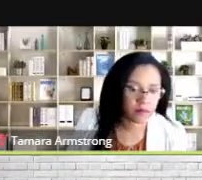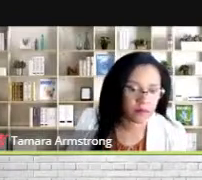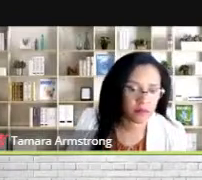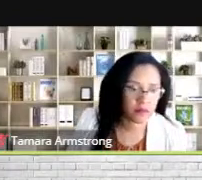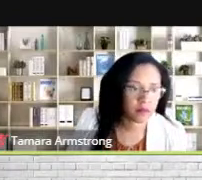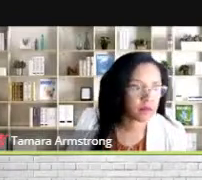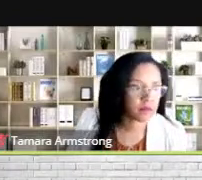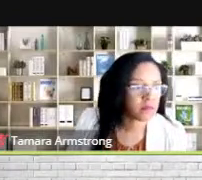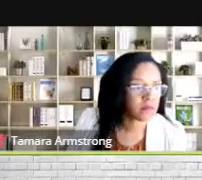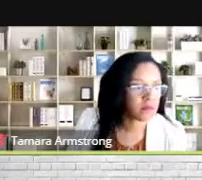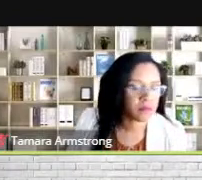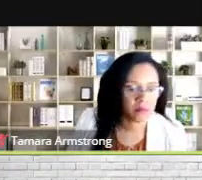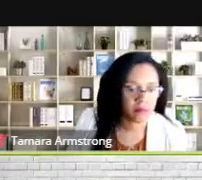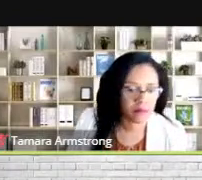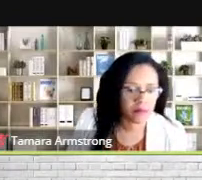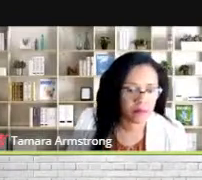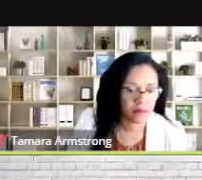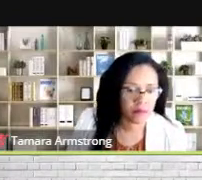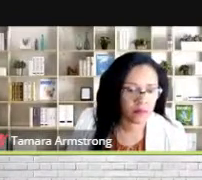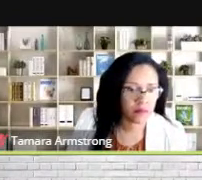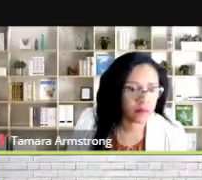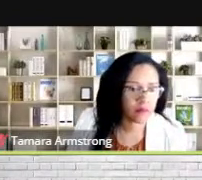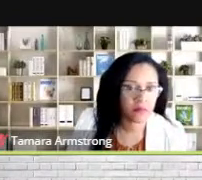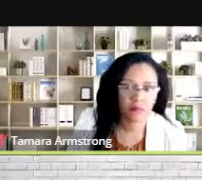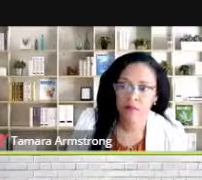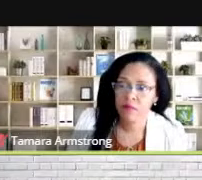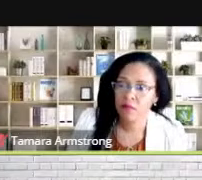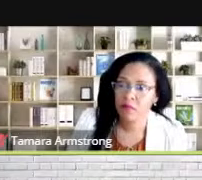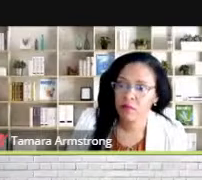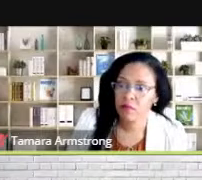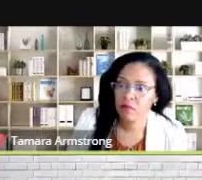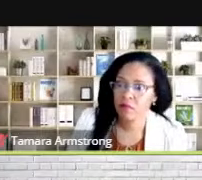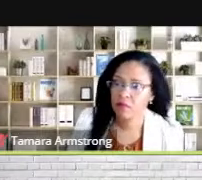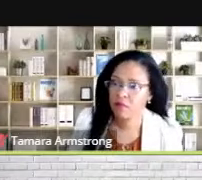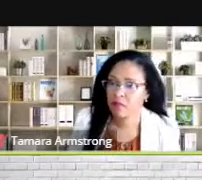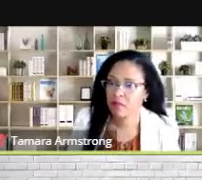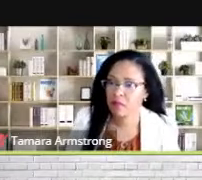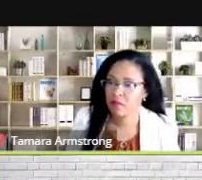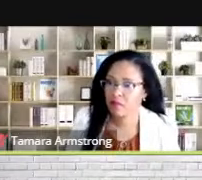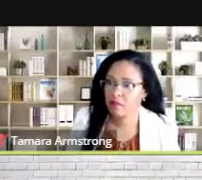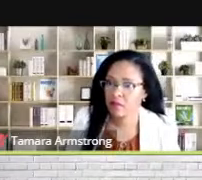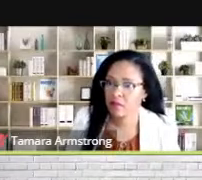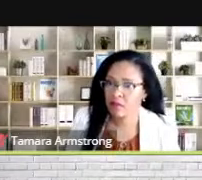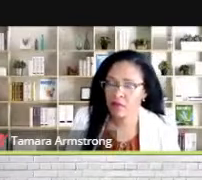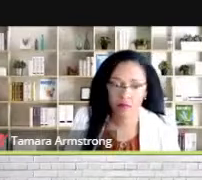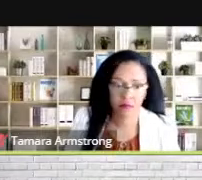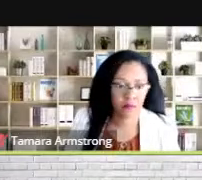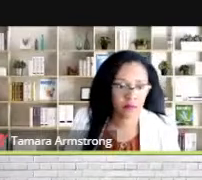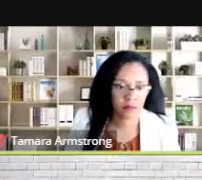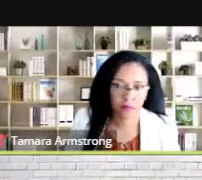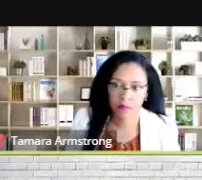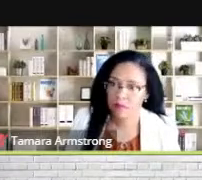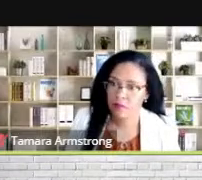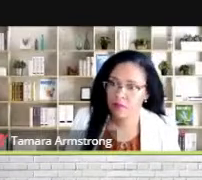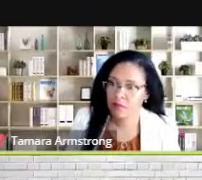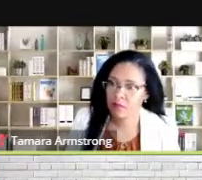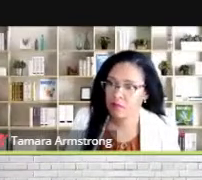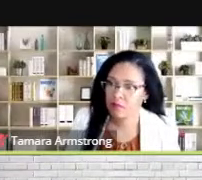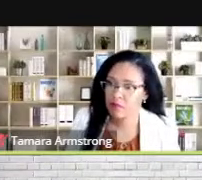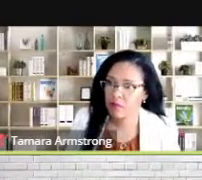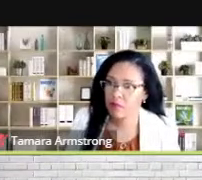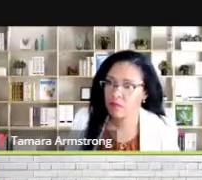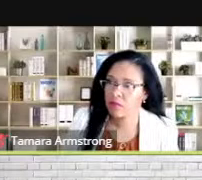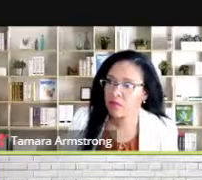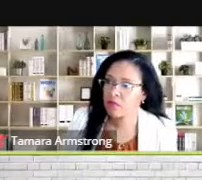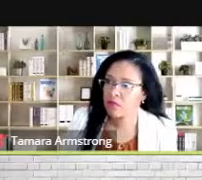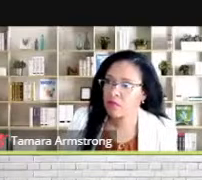very precisely outlined program for when they have to be vaccinated, how they're supposed to report it, and so on.